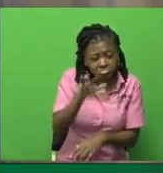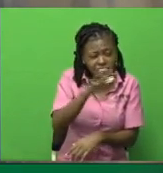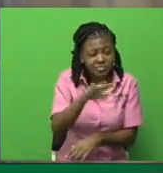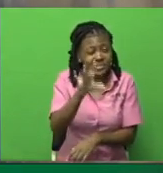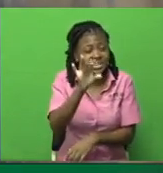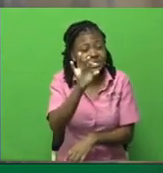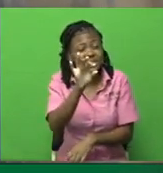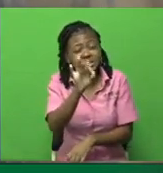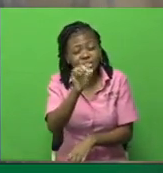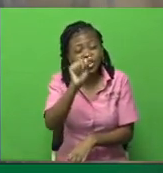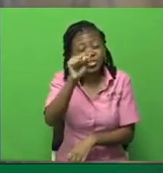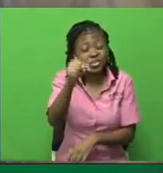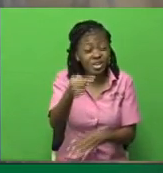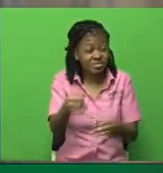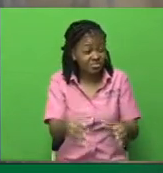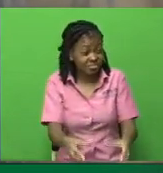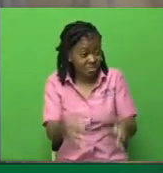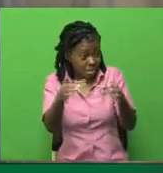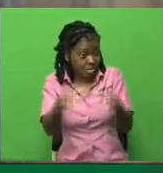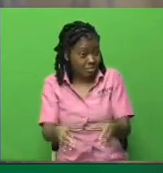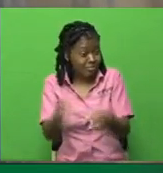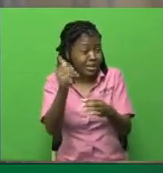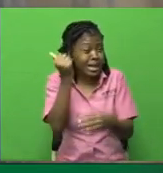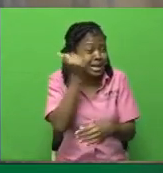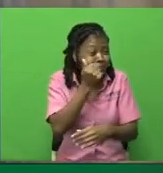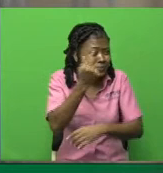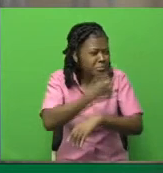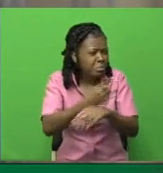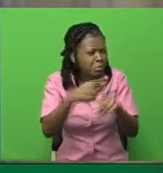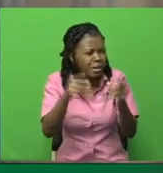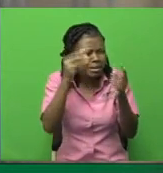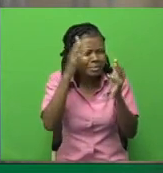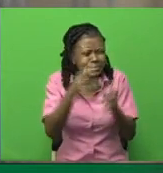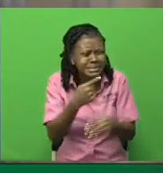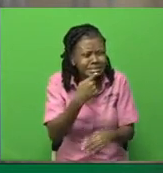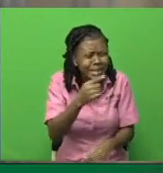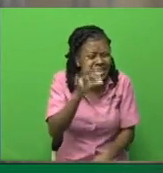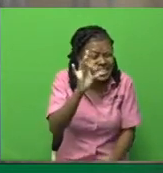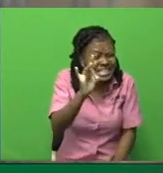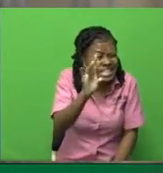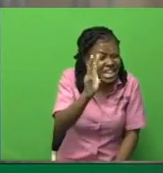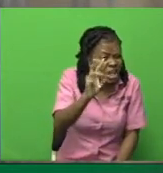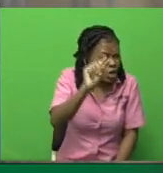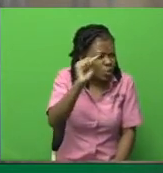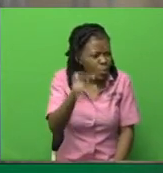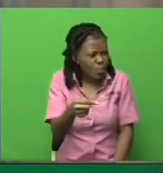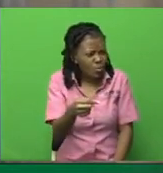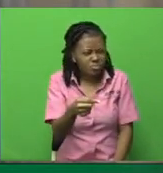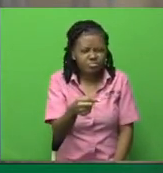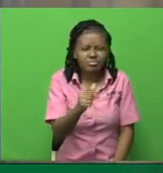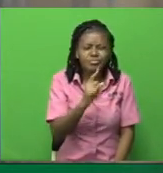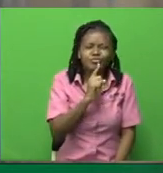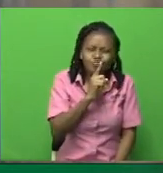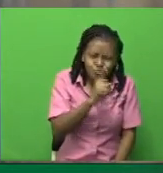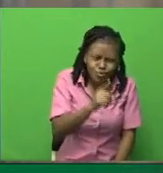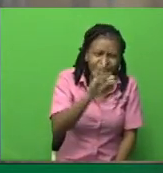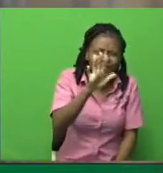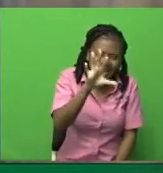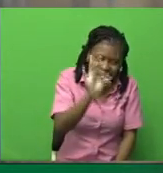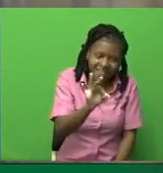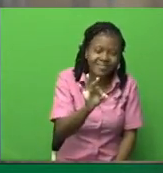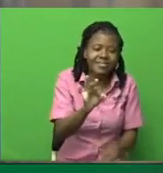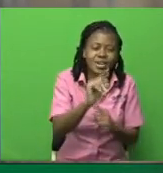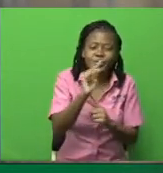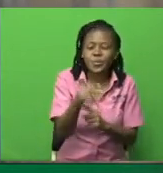day what did a minister say 86 000 barrels average 59 000. what a big